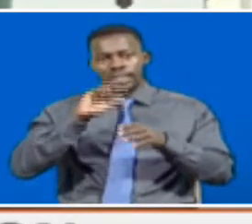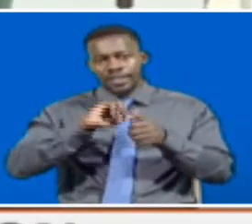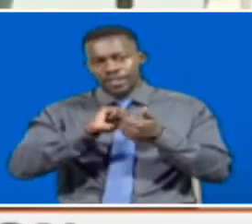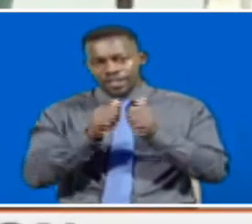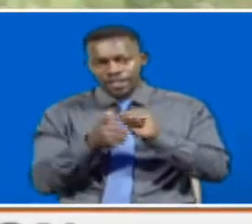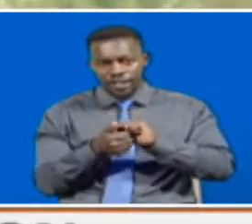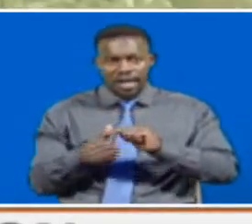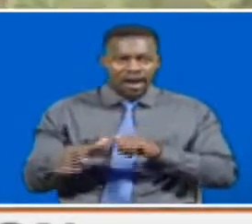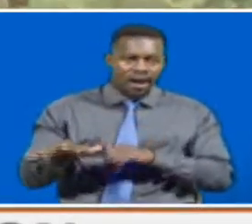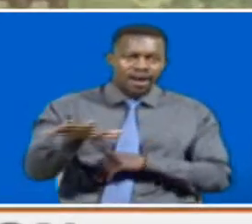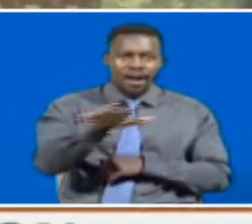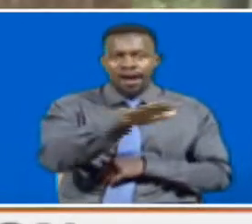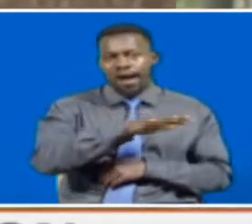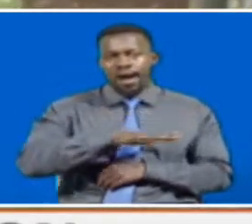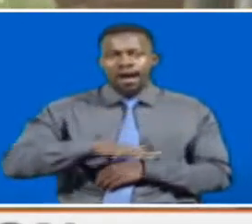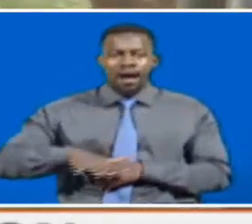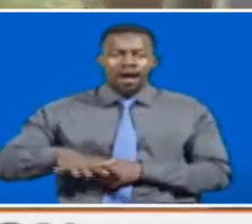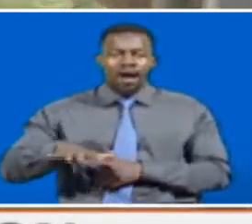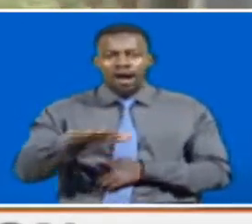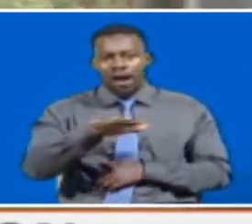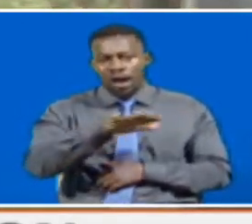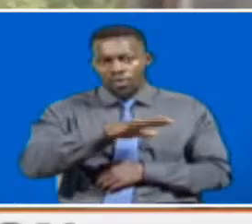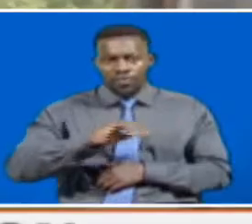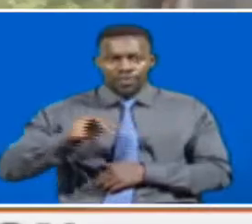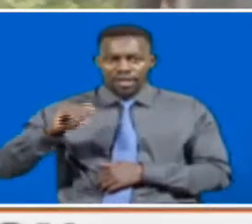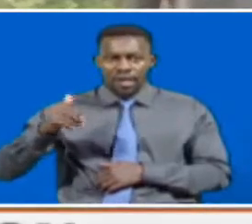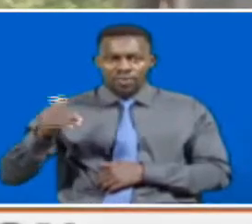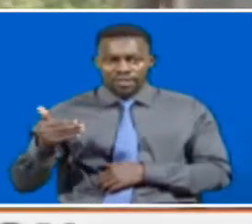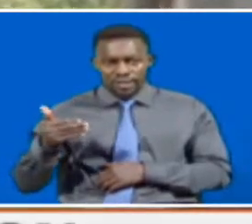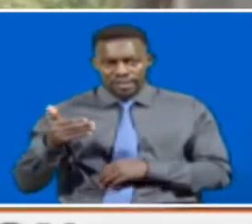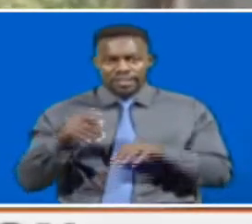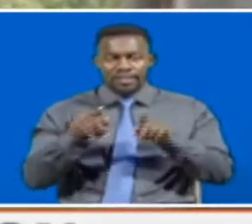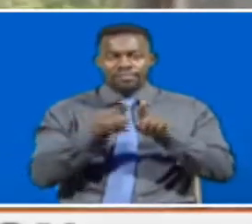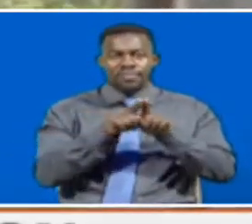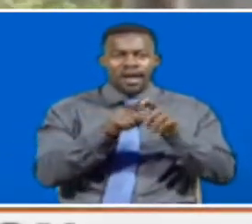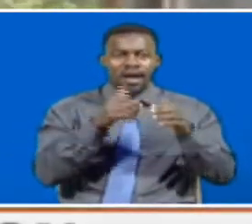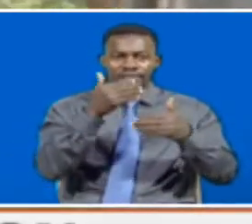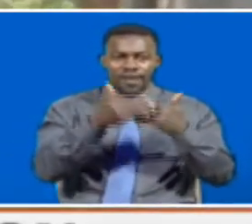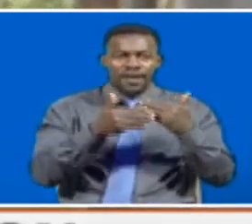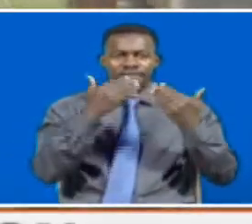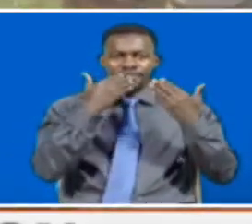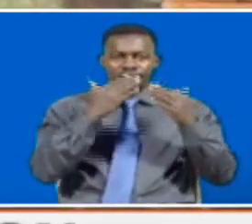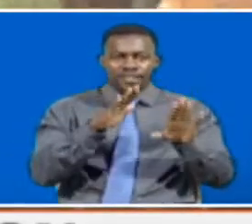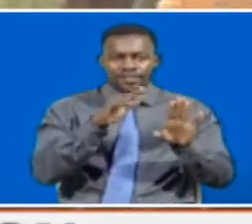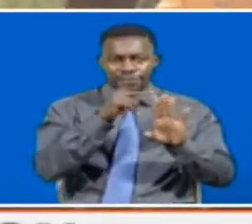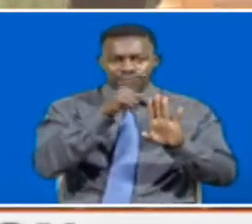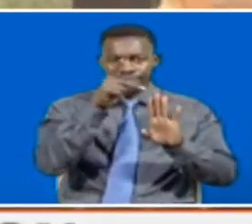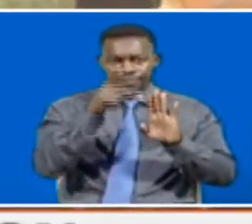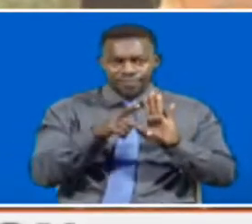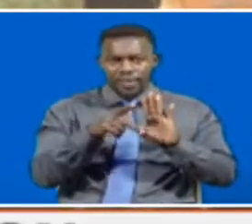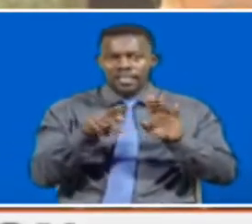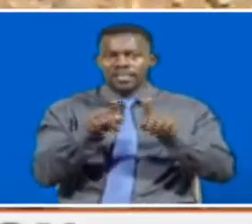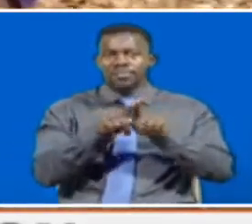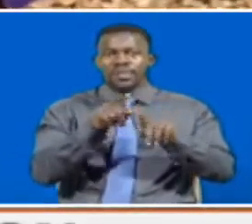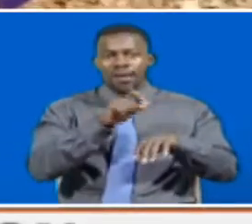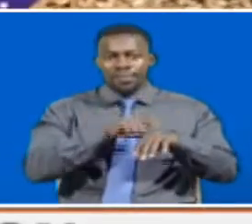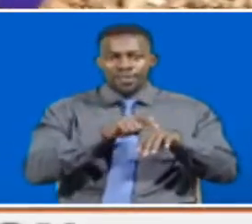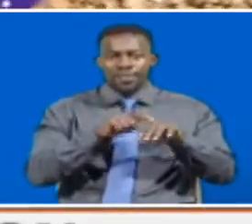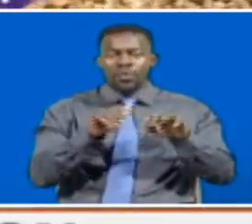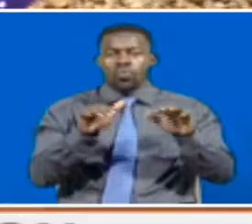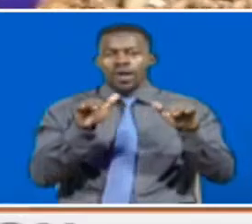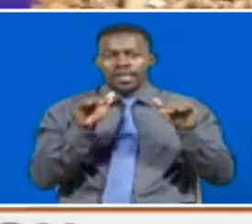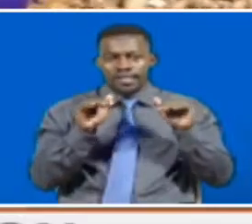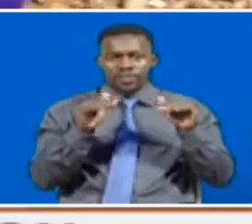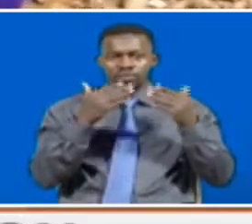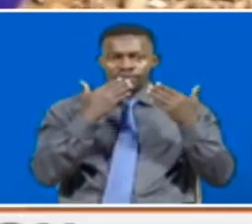his administration had already completed the construction of a rice milling plant in Siriwo as they wait for the completion of